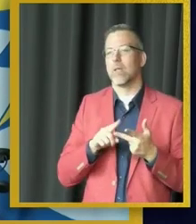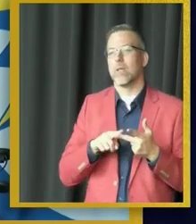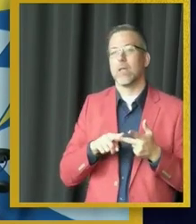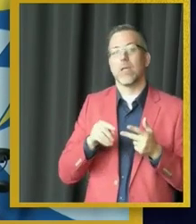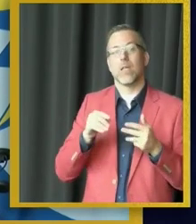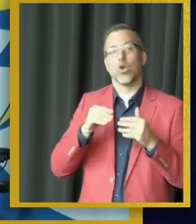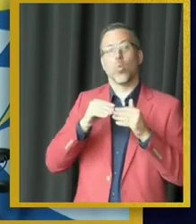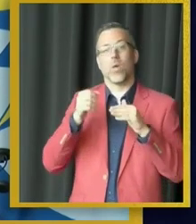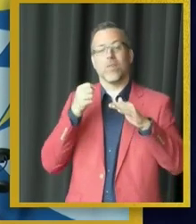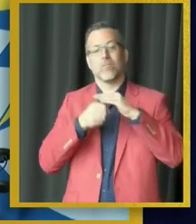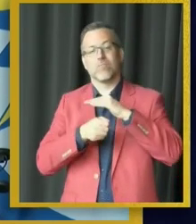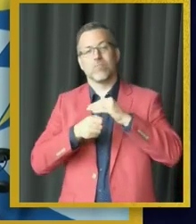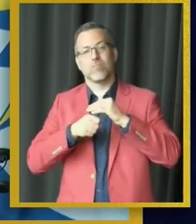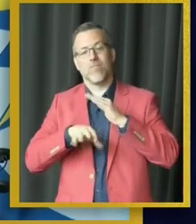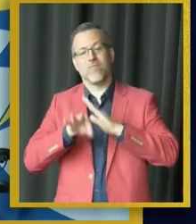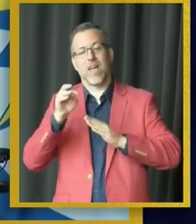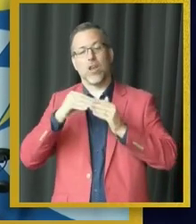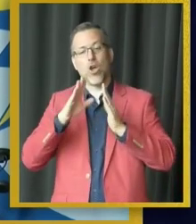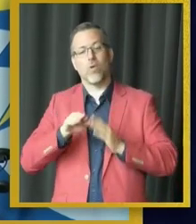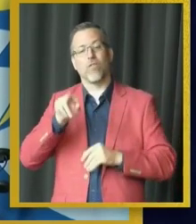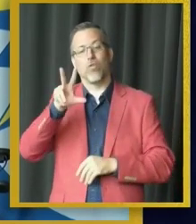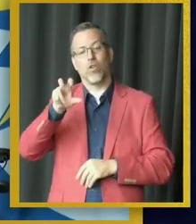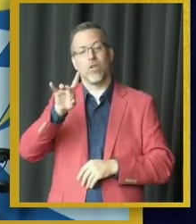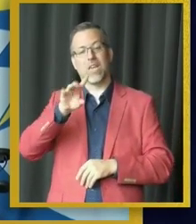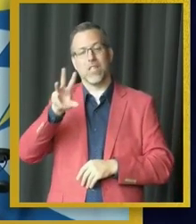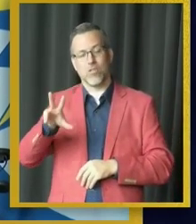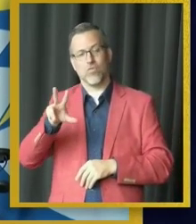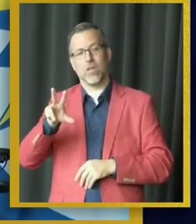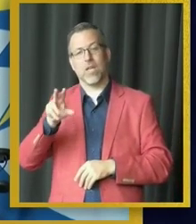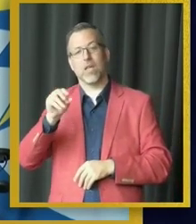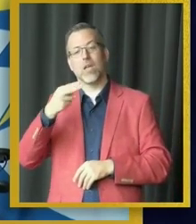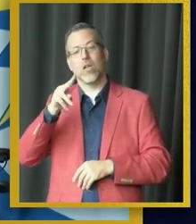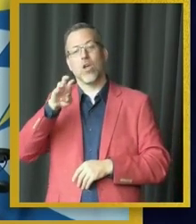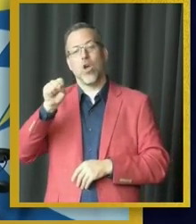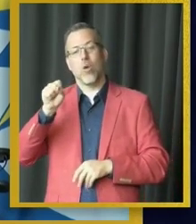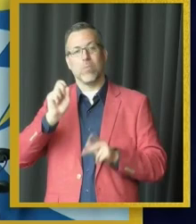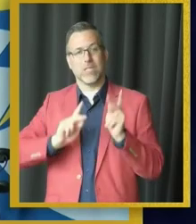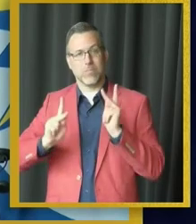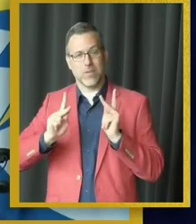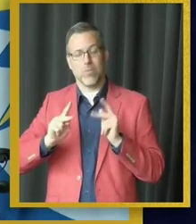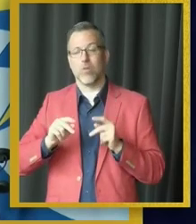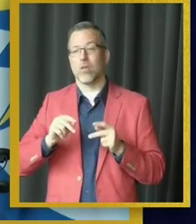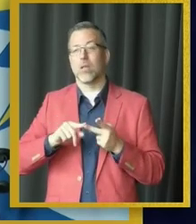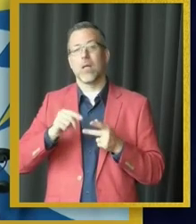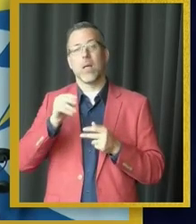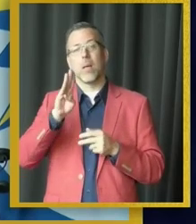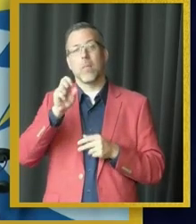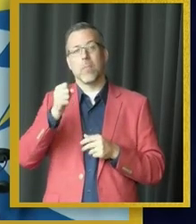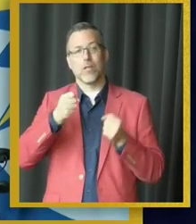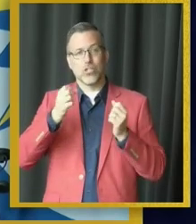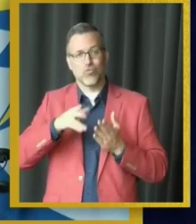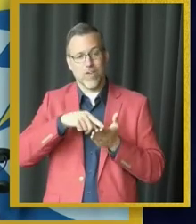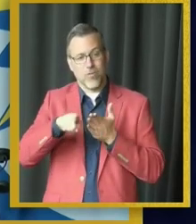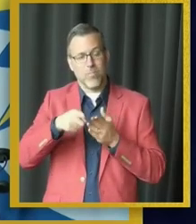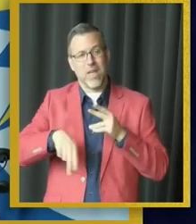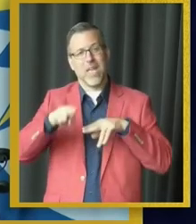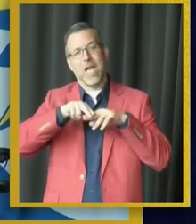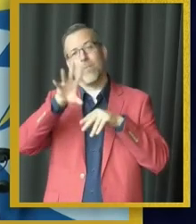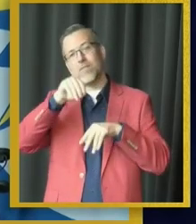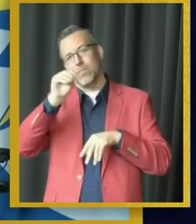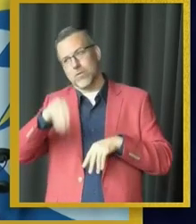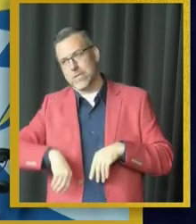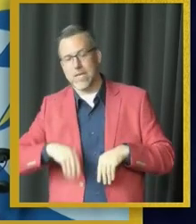housed 383 chronically homeless residents in the last 12 months. Bus driver pay is up nearly